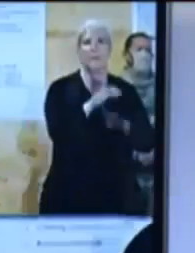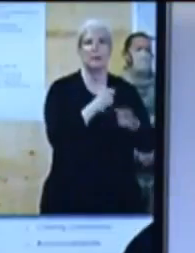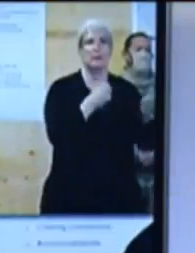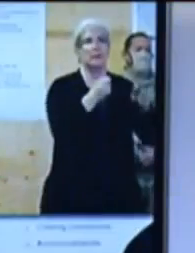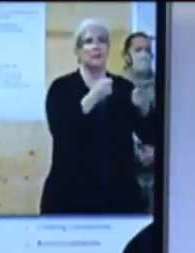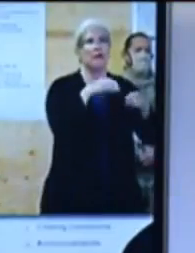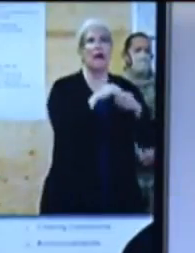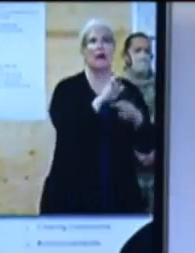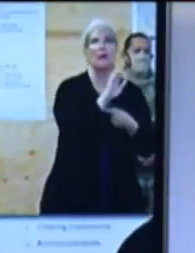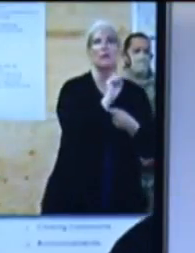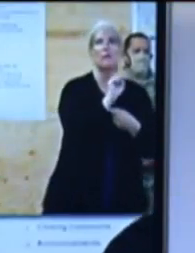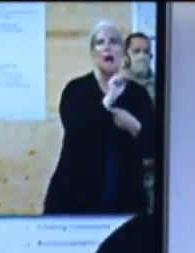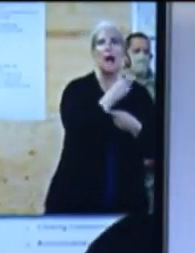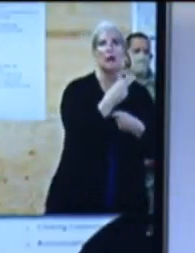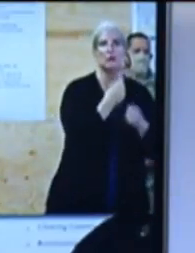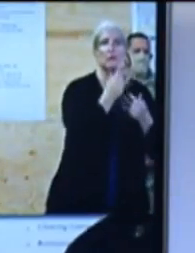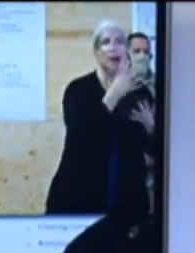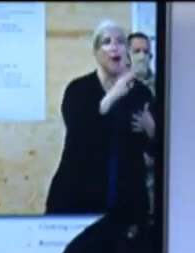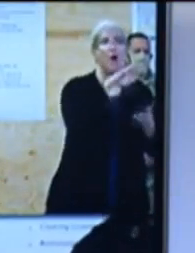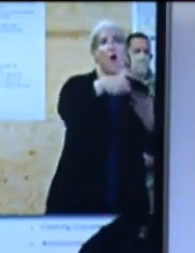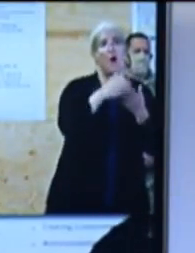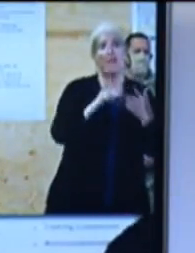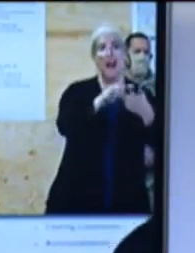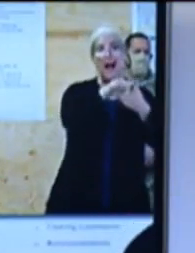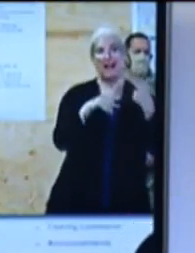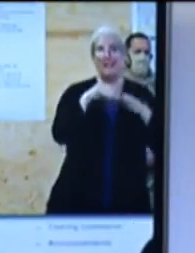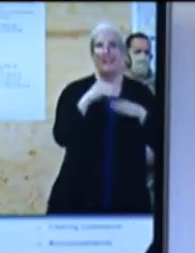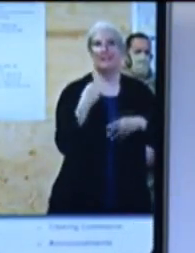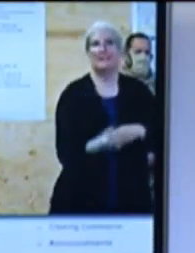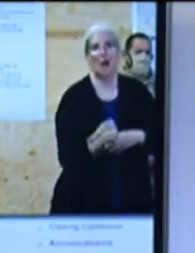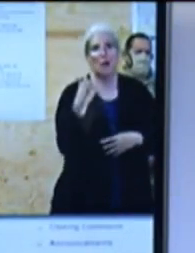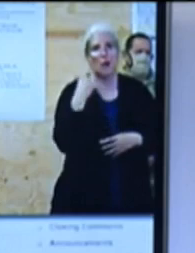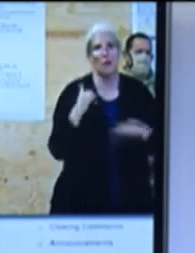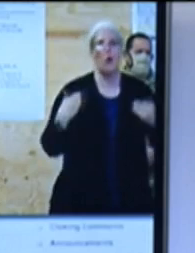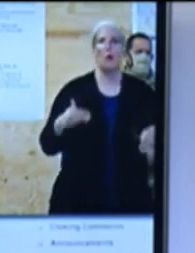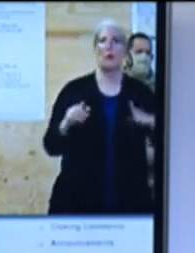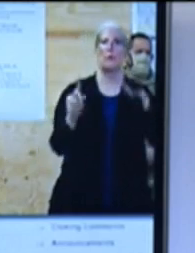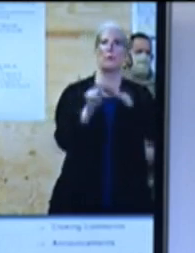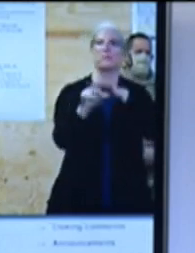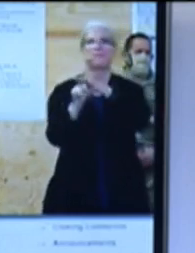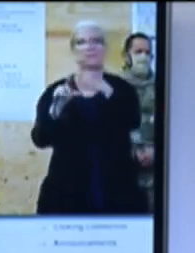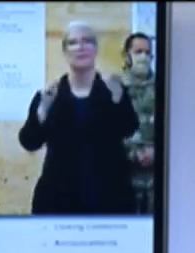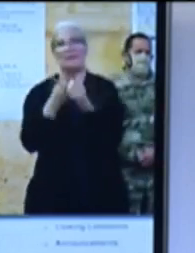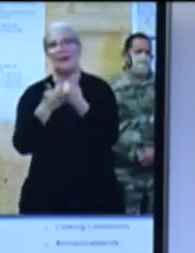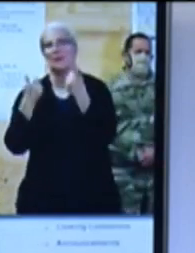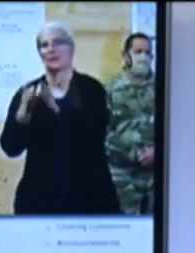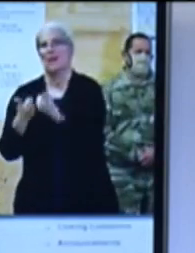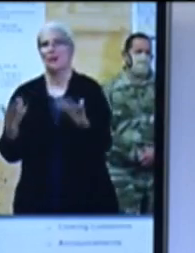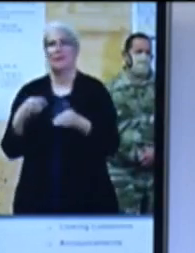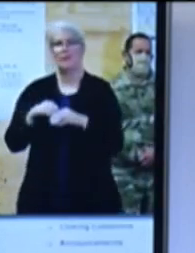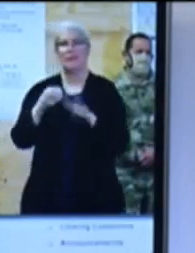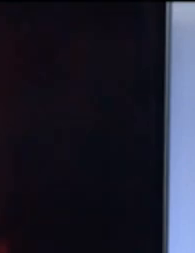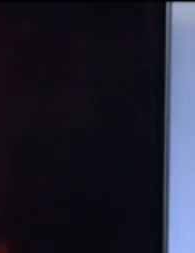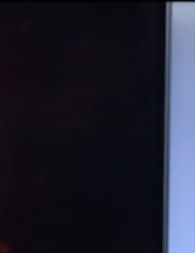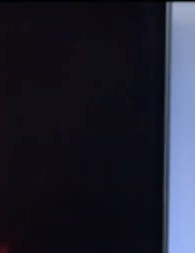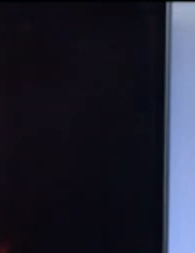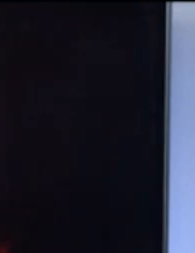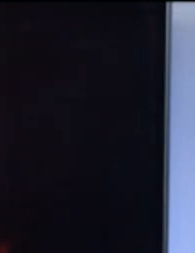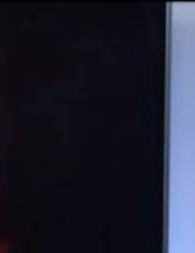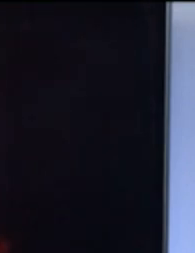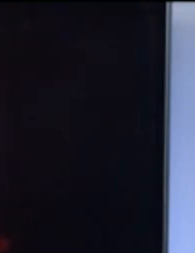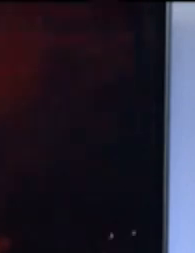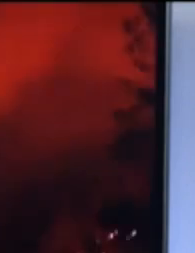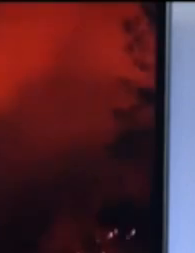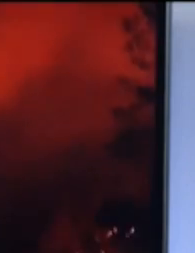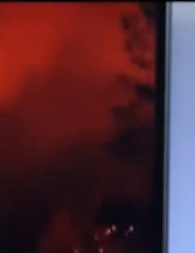The plague of wildfires across California has now claimed 6 lives and forced evacuation orders for more than 100,000 people.